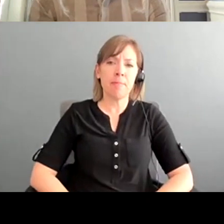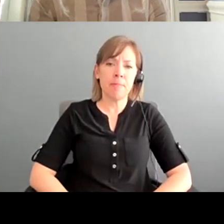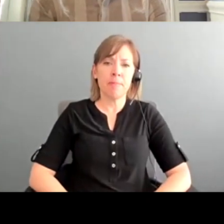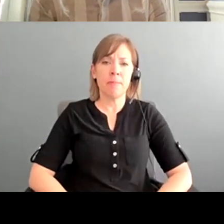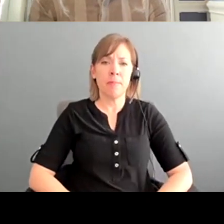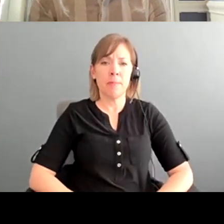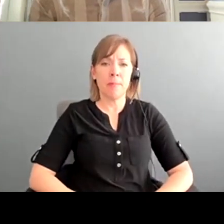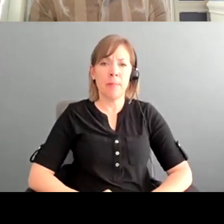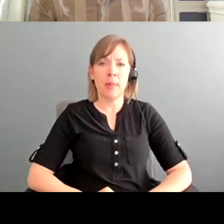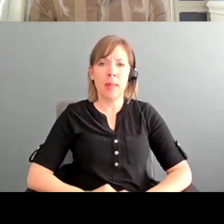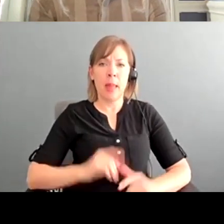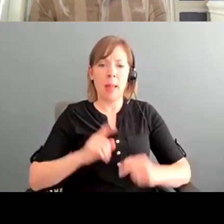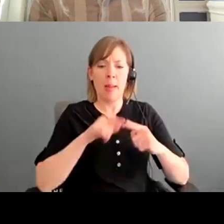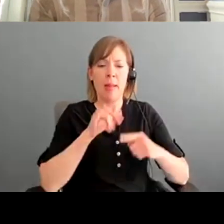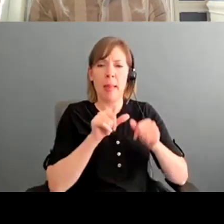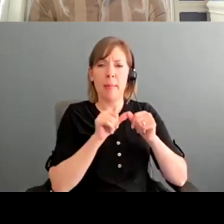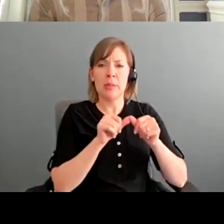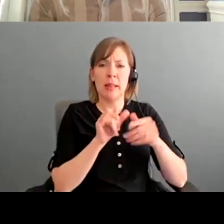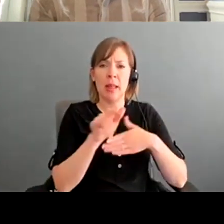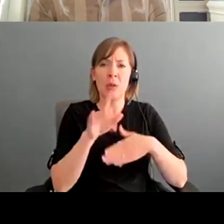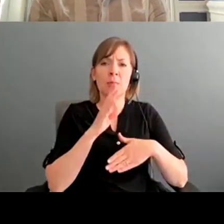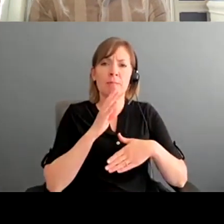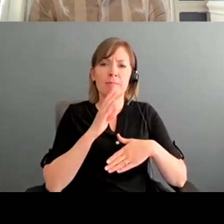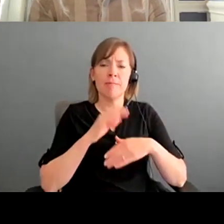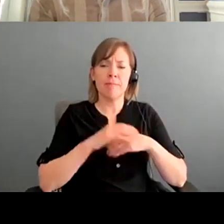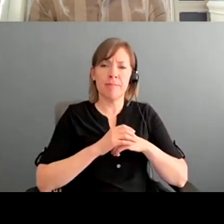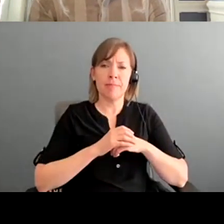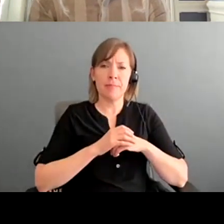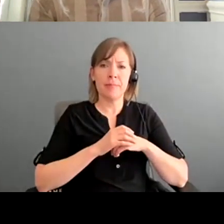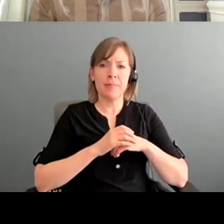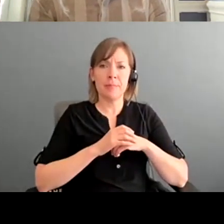this persistence that you described.